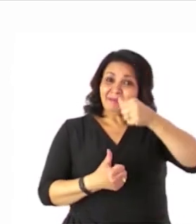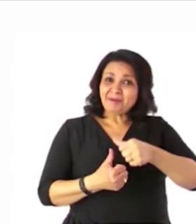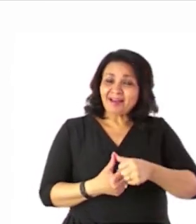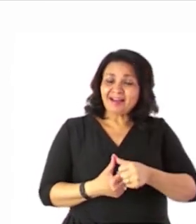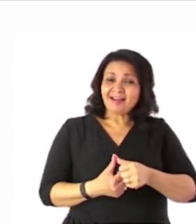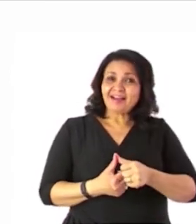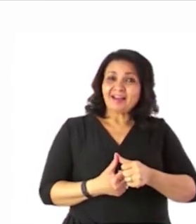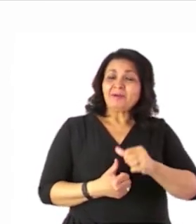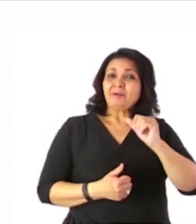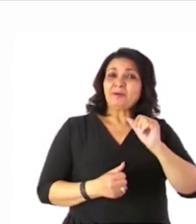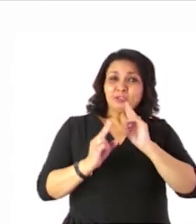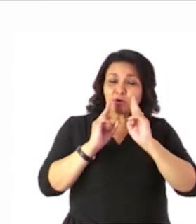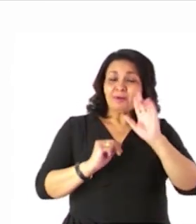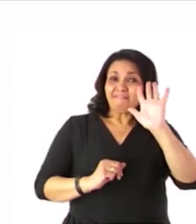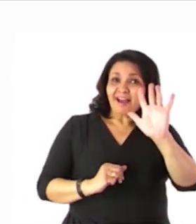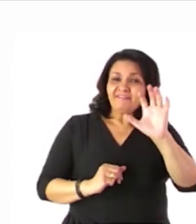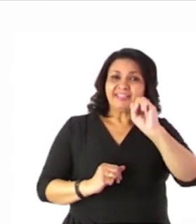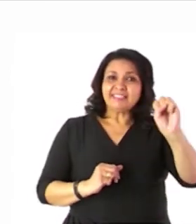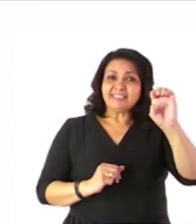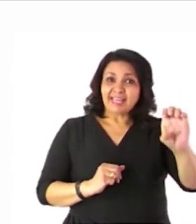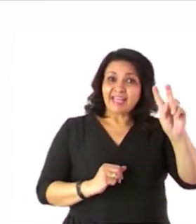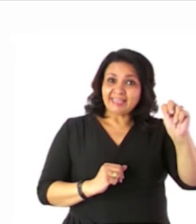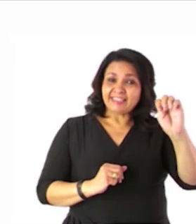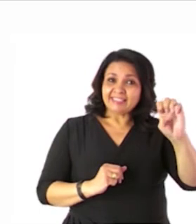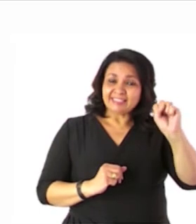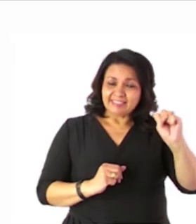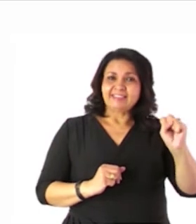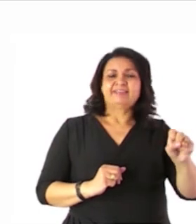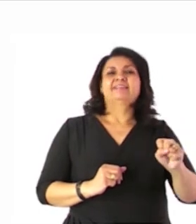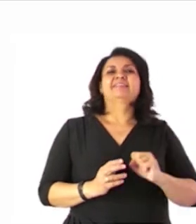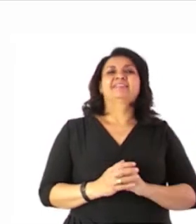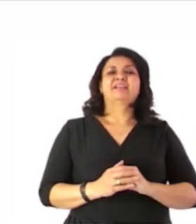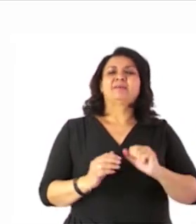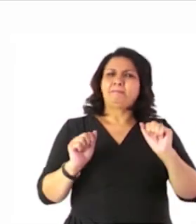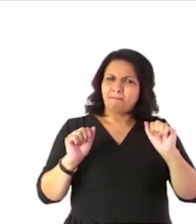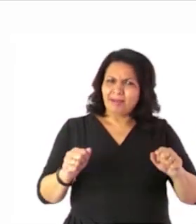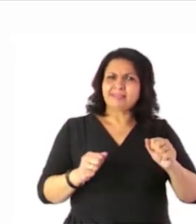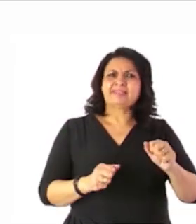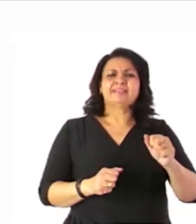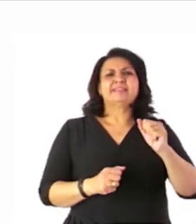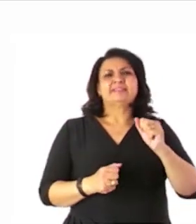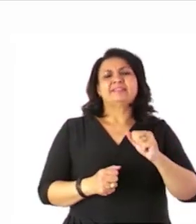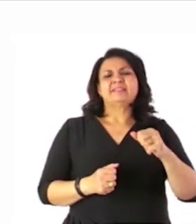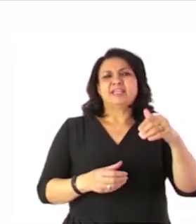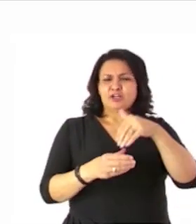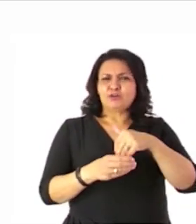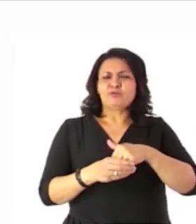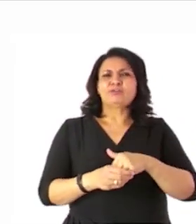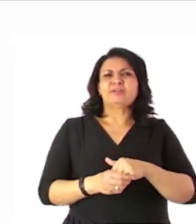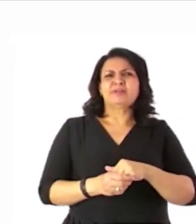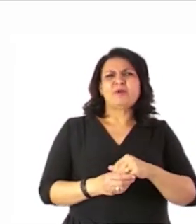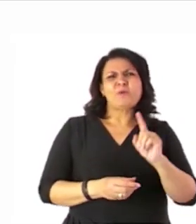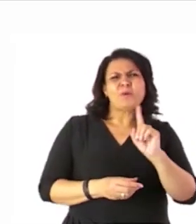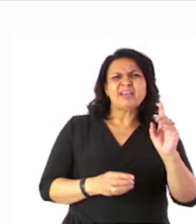about our 5 senses. Make sure that you include everything on there. I can see something is